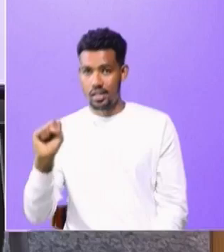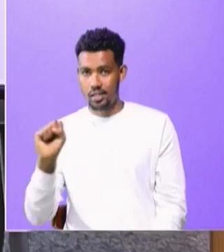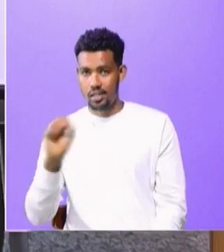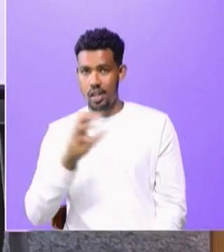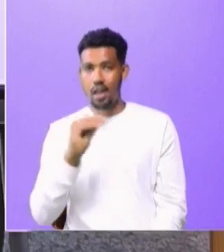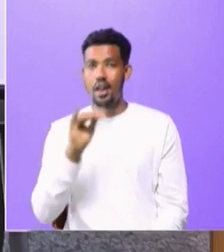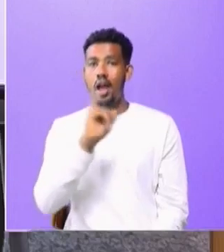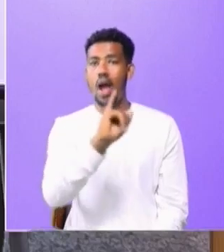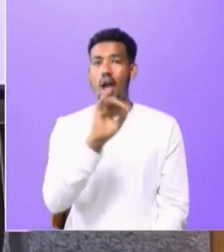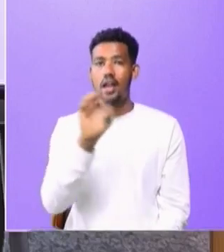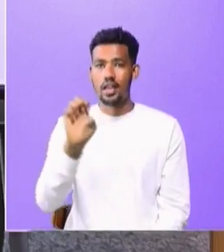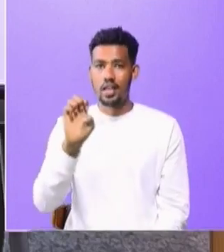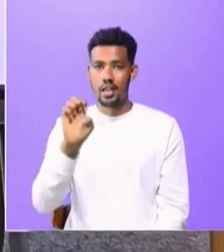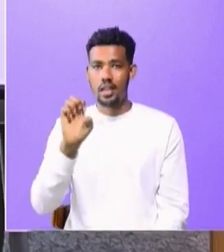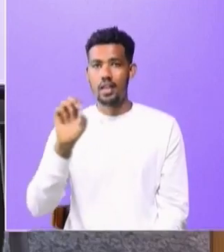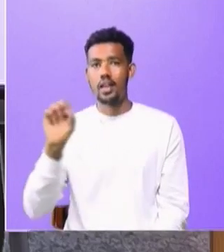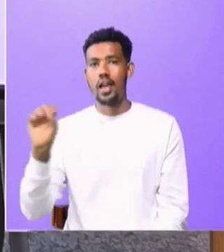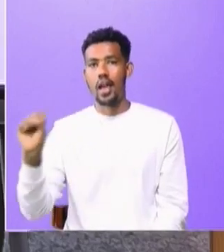and also